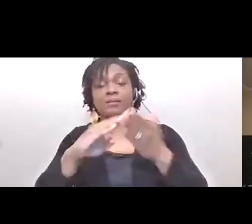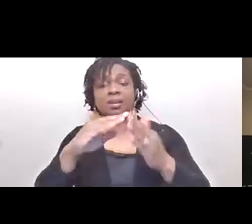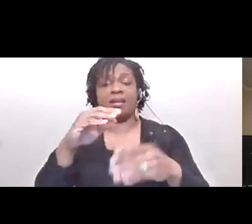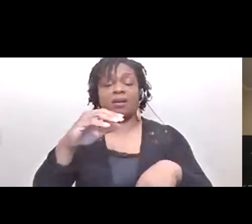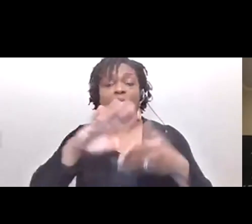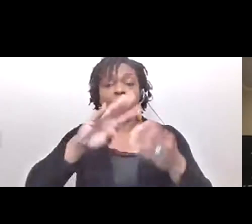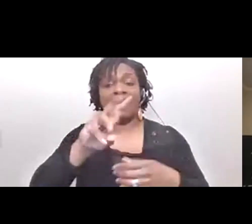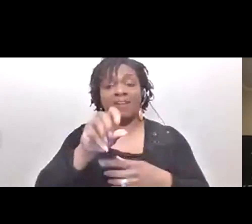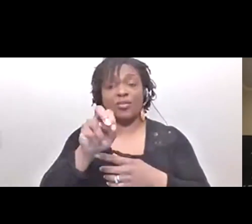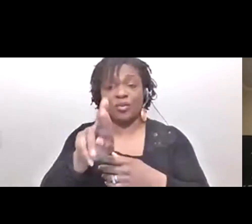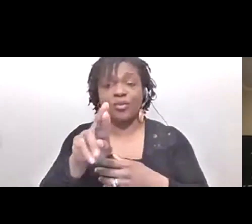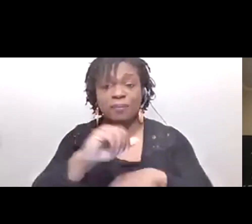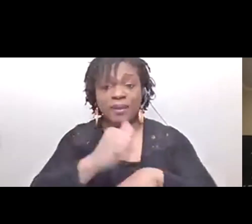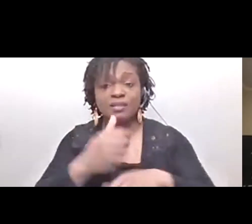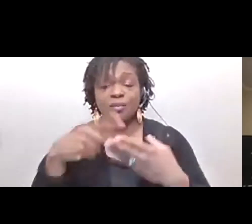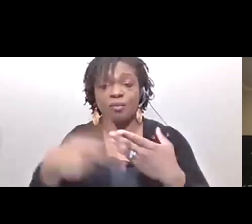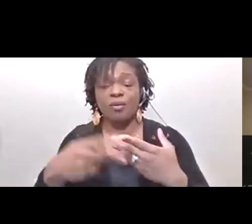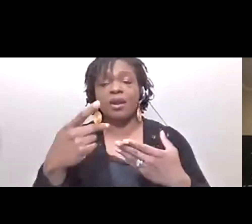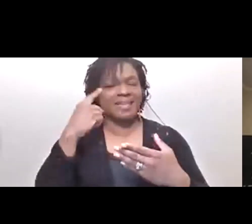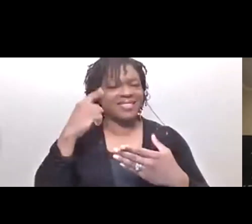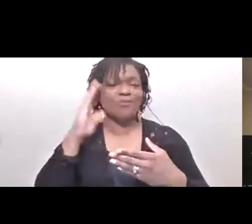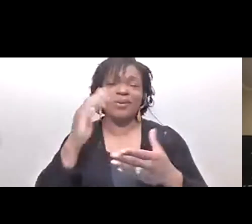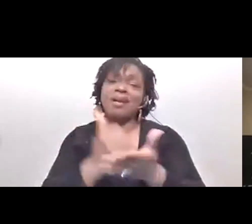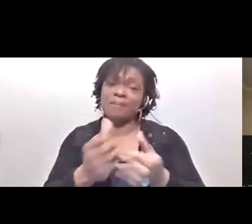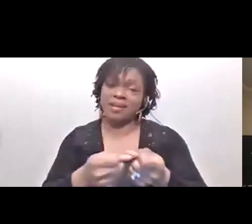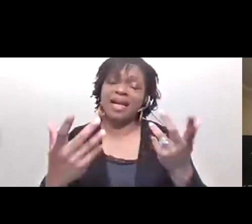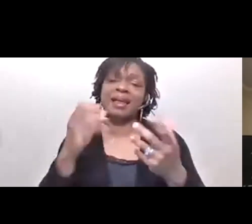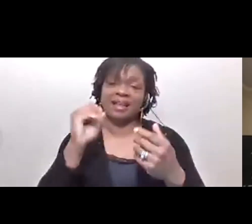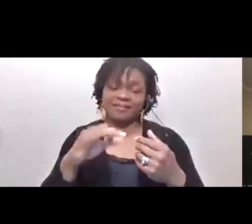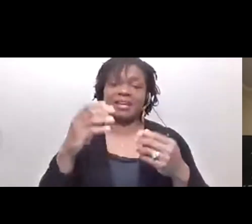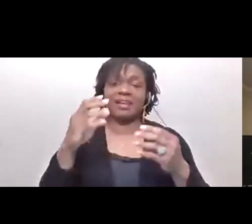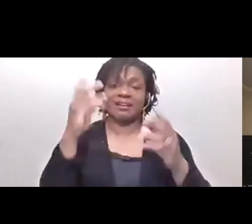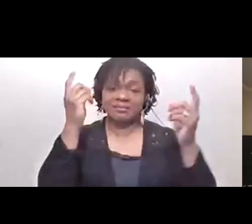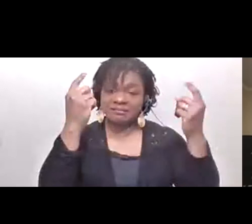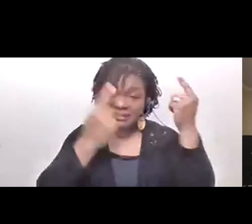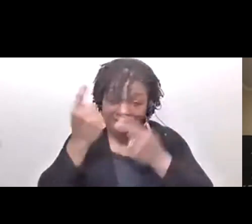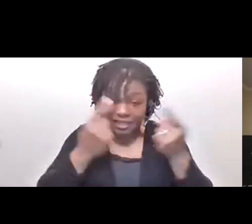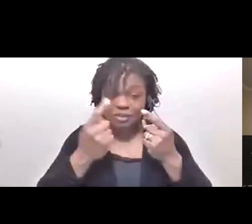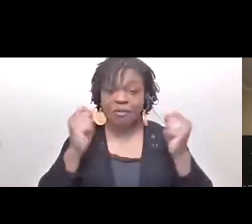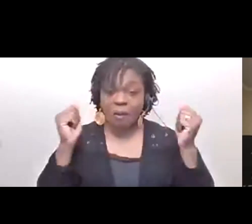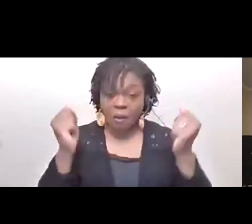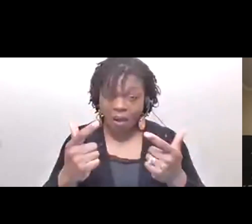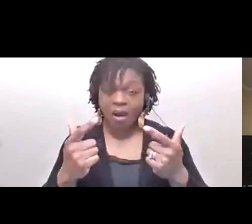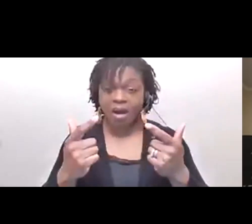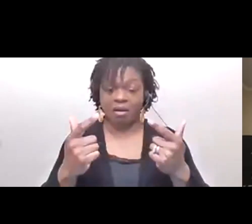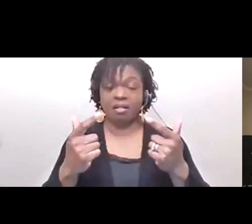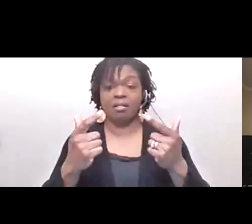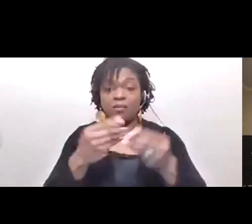support the people that are working in community homes. If there's a way we could do